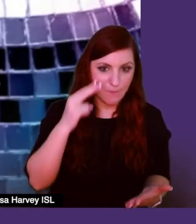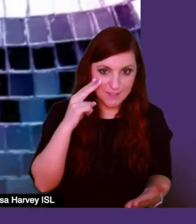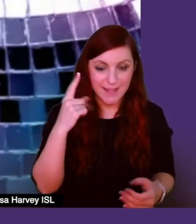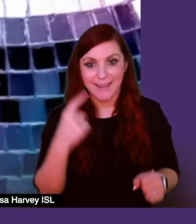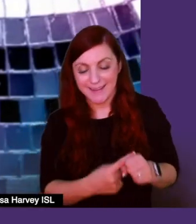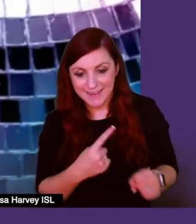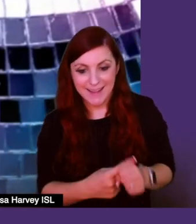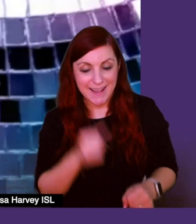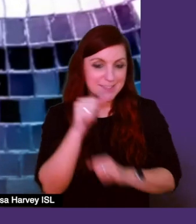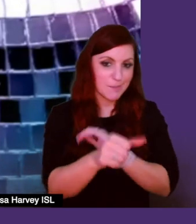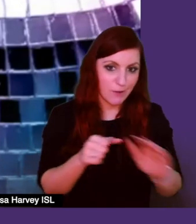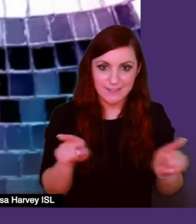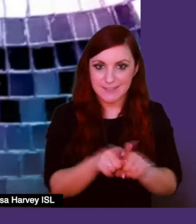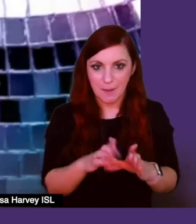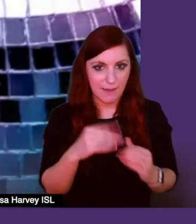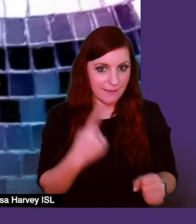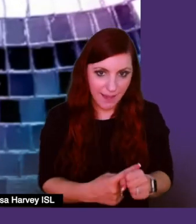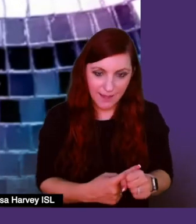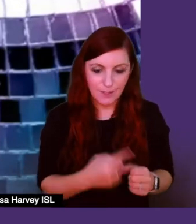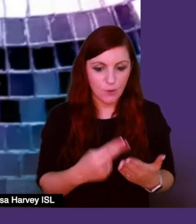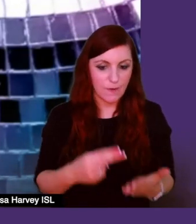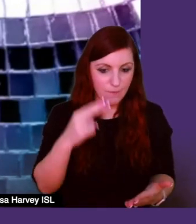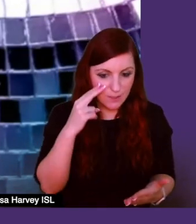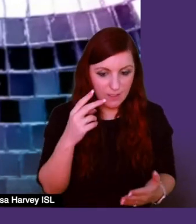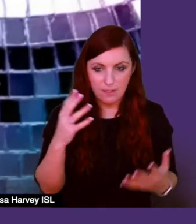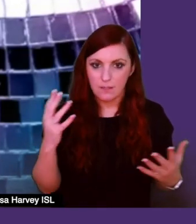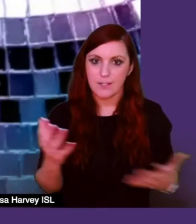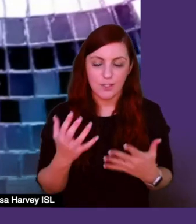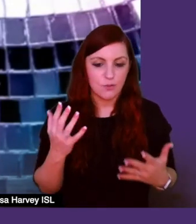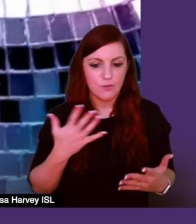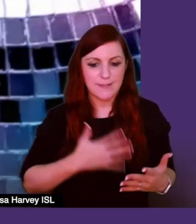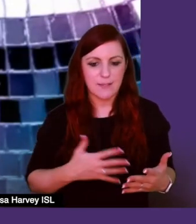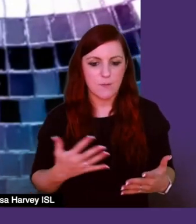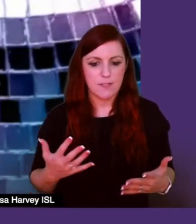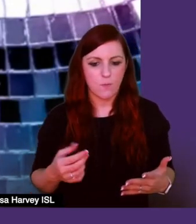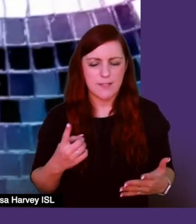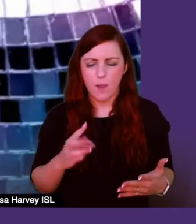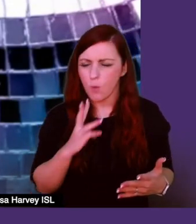university. And again, I experienced the same thing. I went there to just,